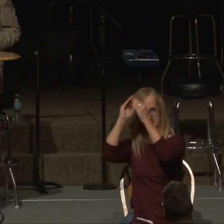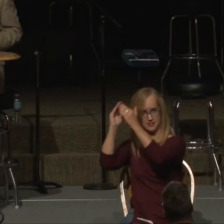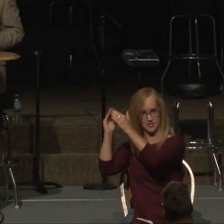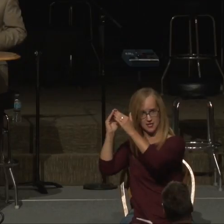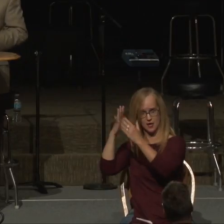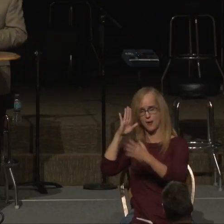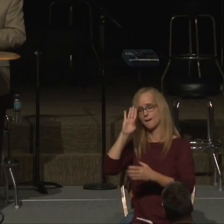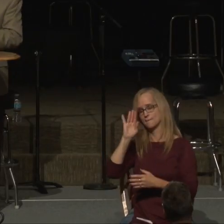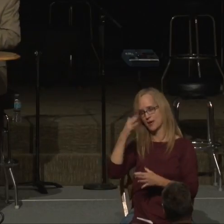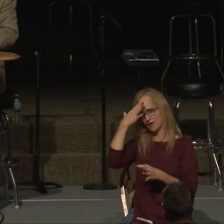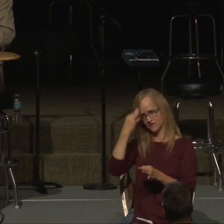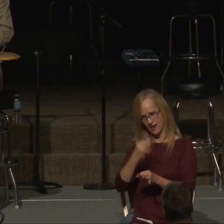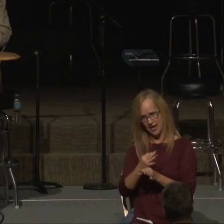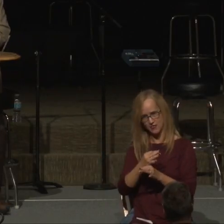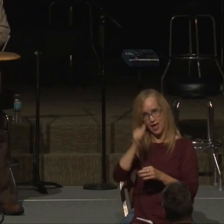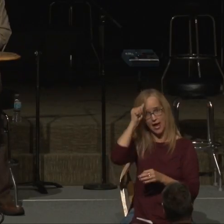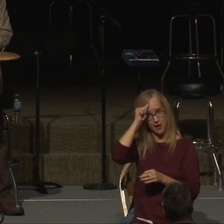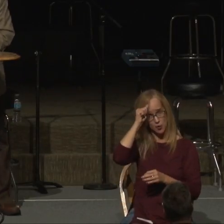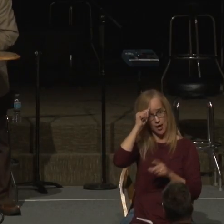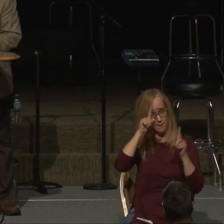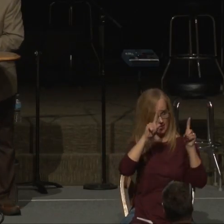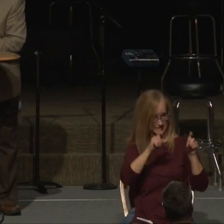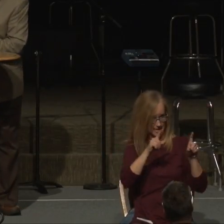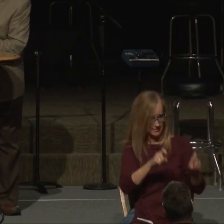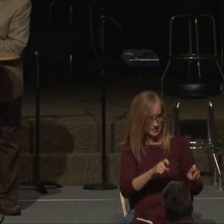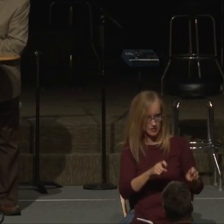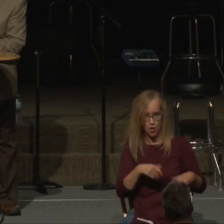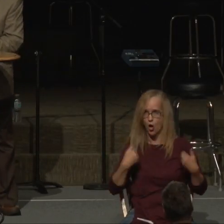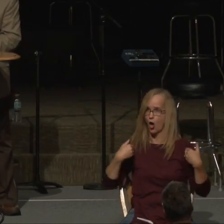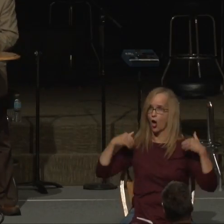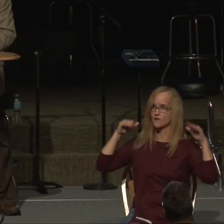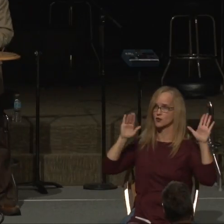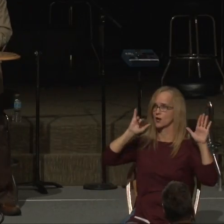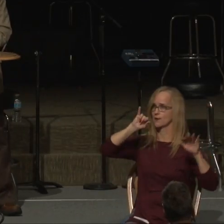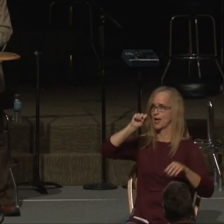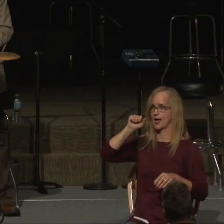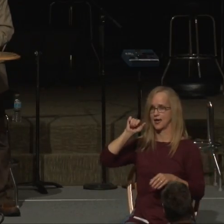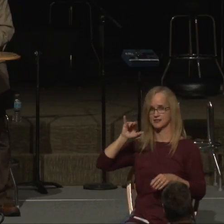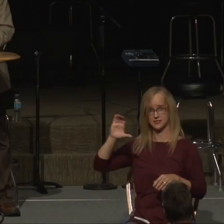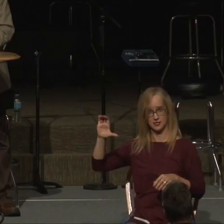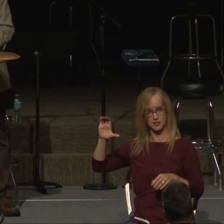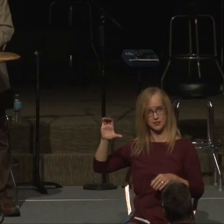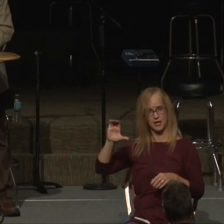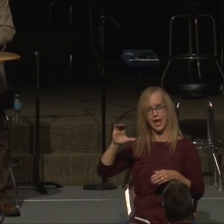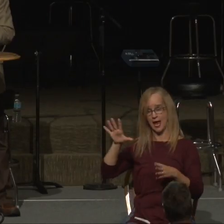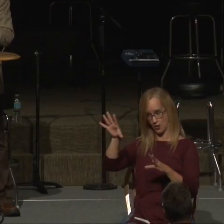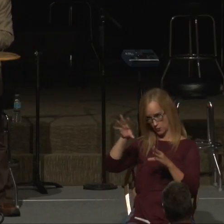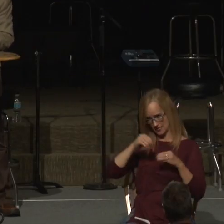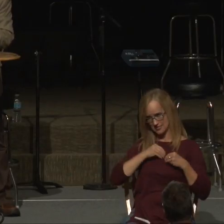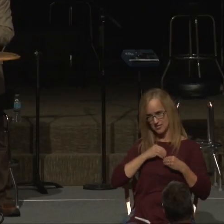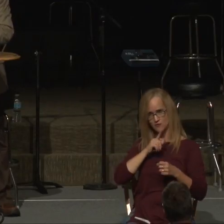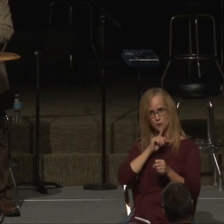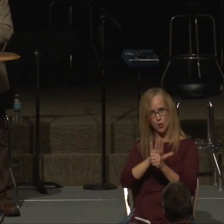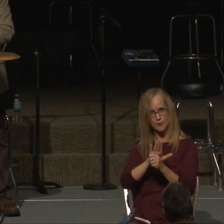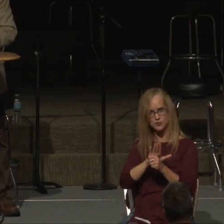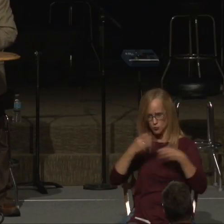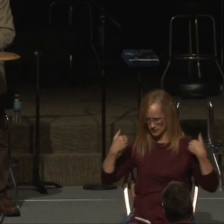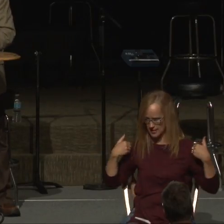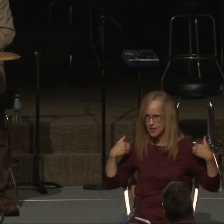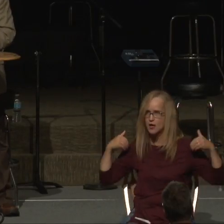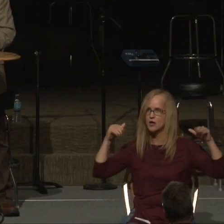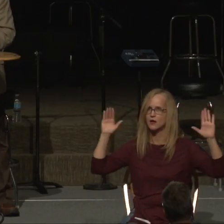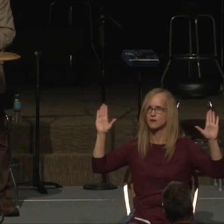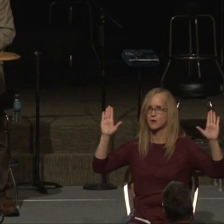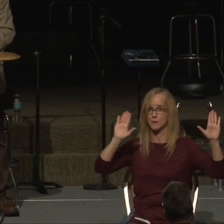faith, Abraham, when he was tested, offered up Isaac, and he who had received the promise was in the act of offering up